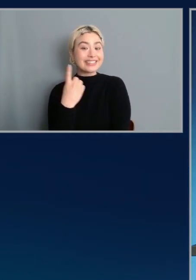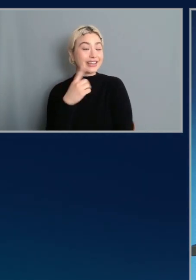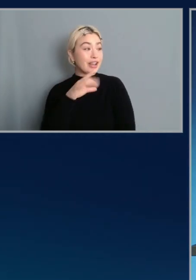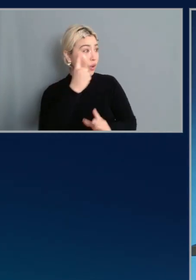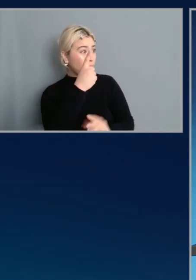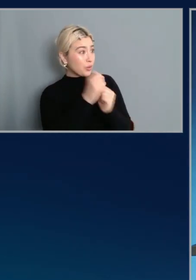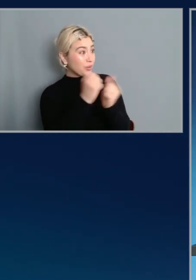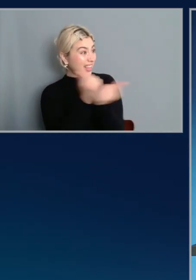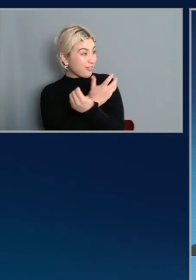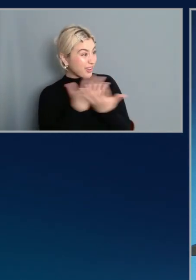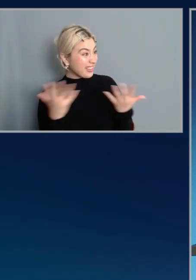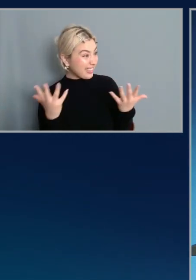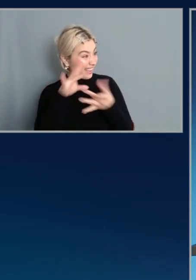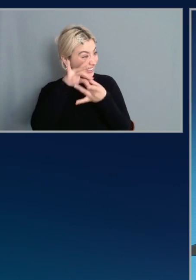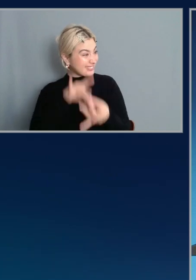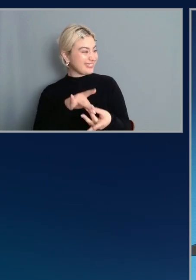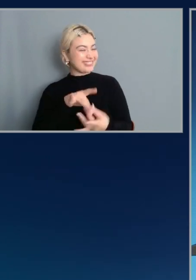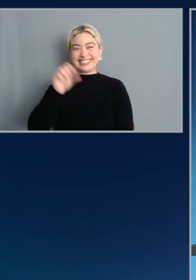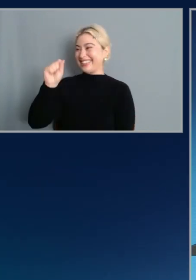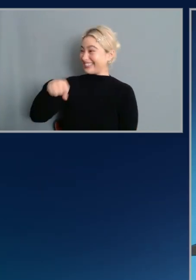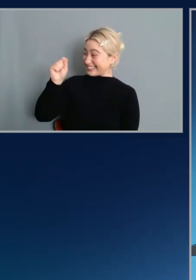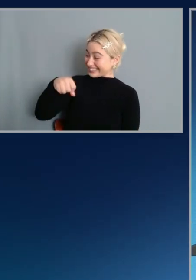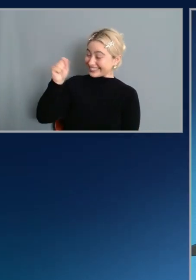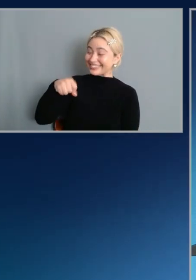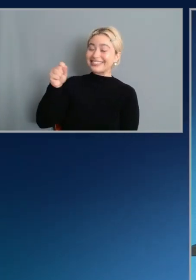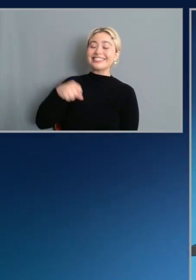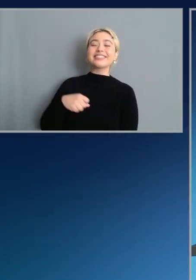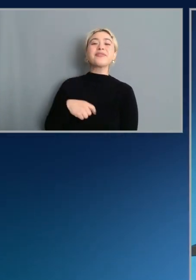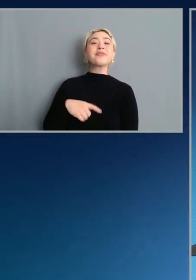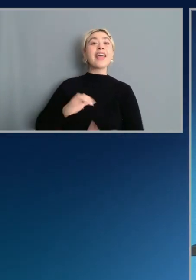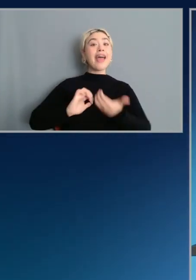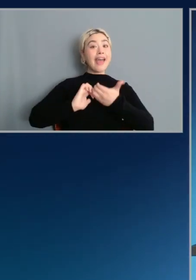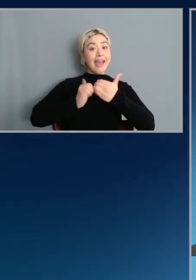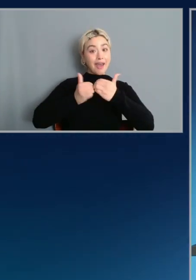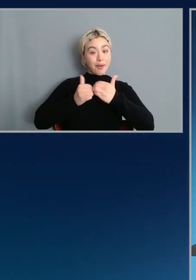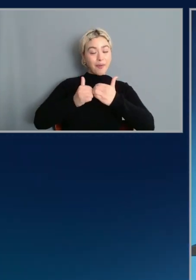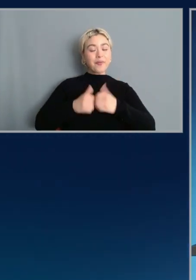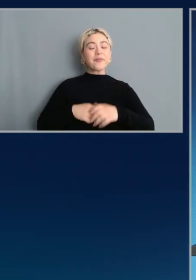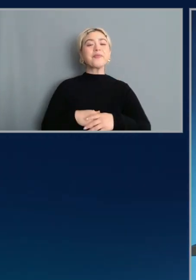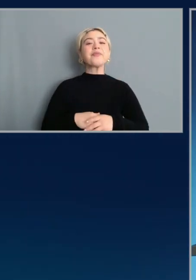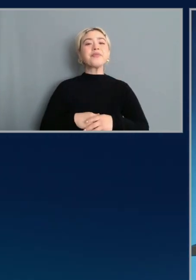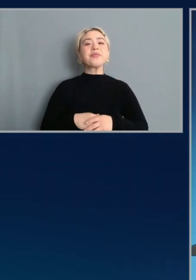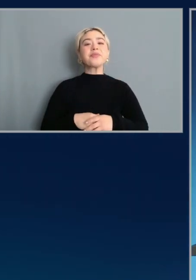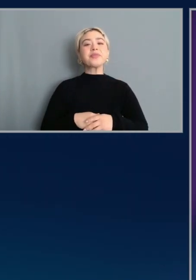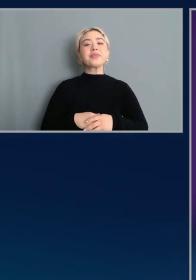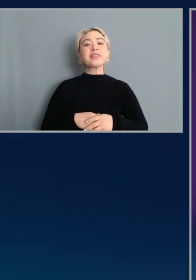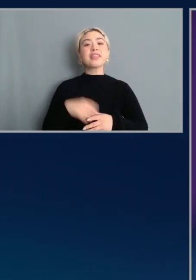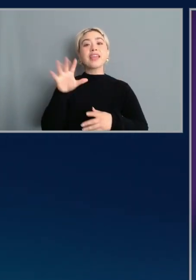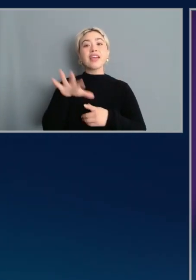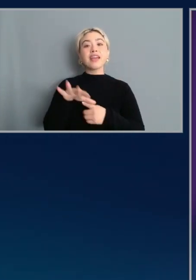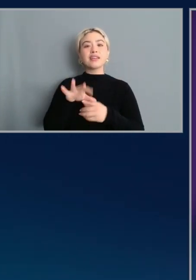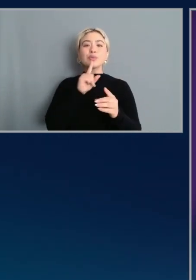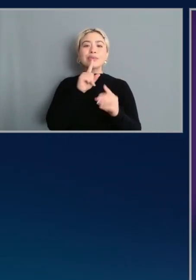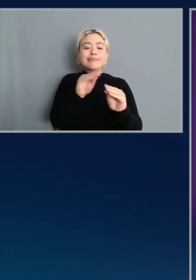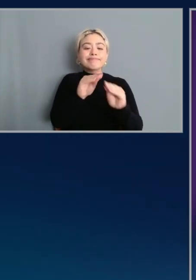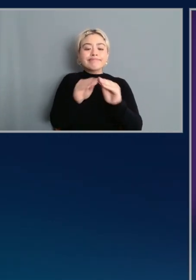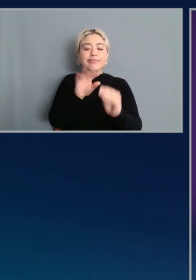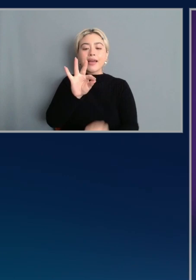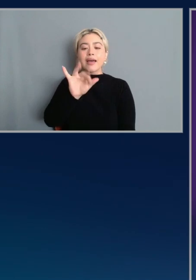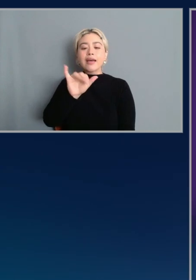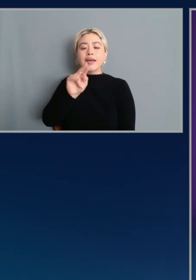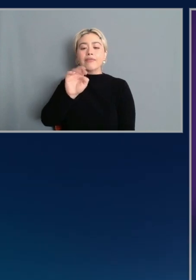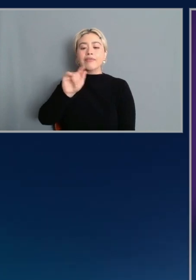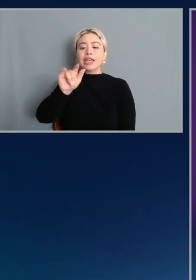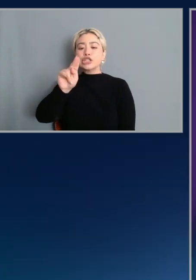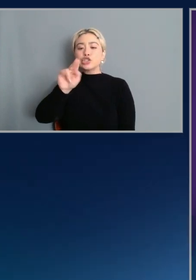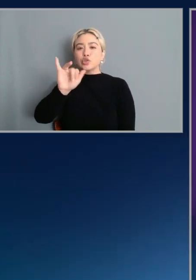Yes. Yes. So the way you're going to do that is by fine-tuning and or